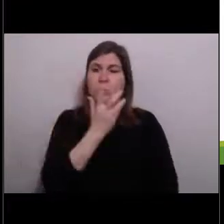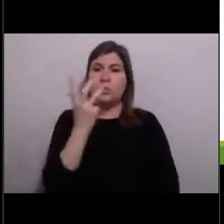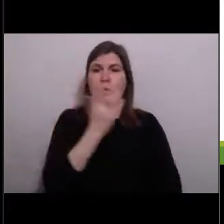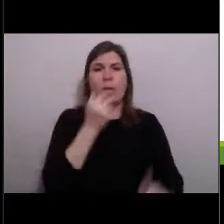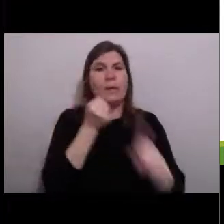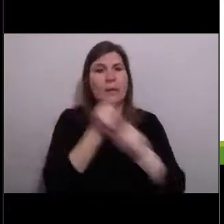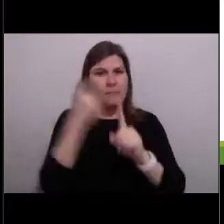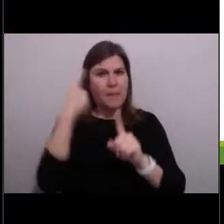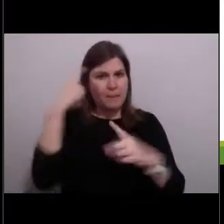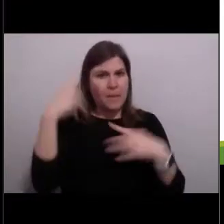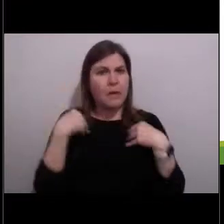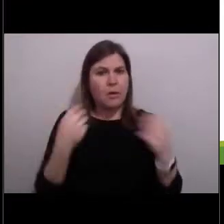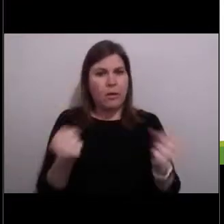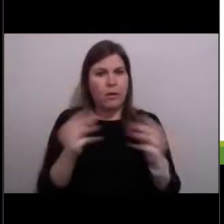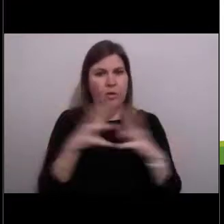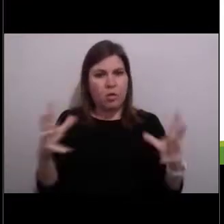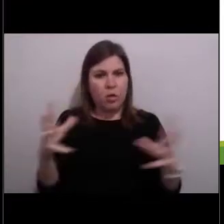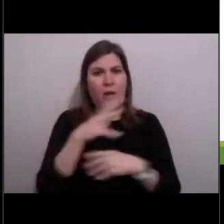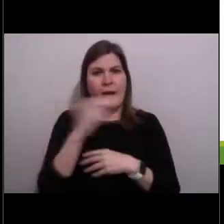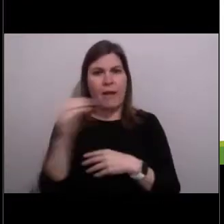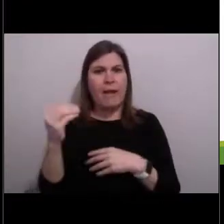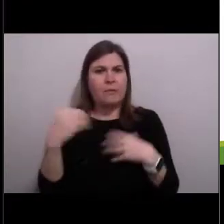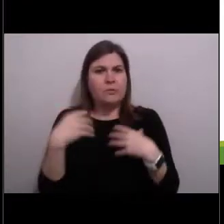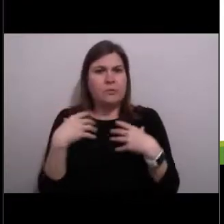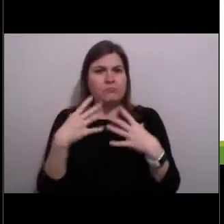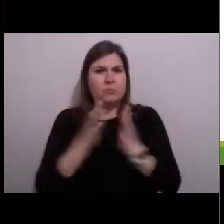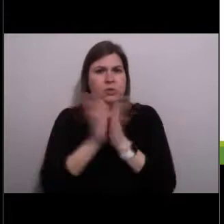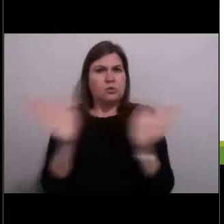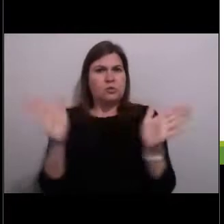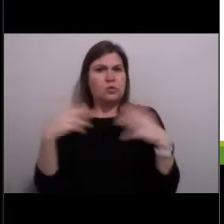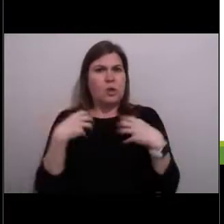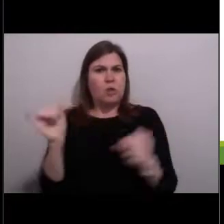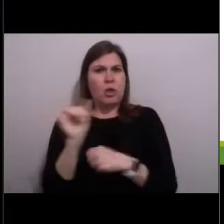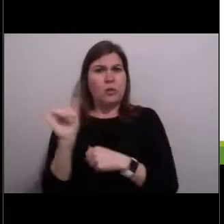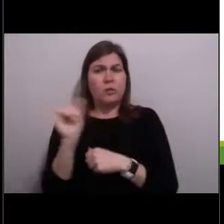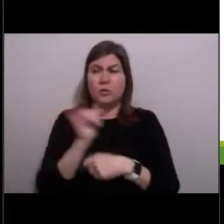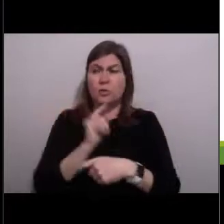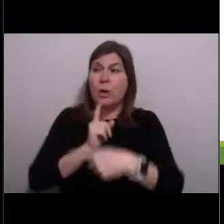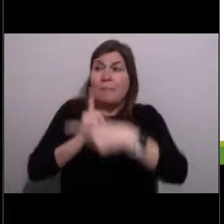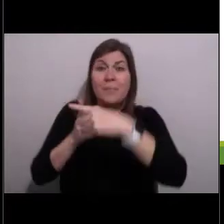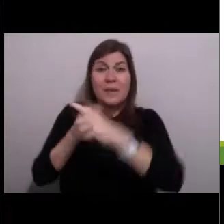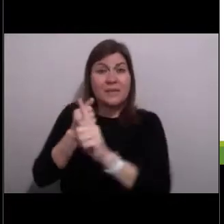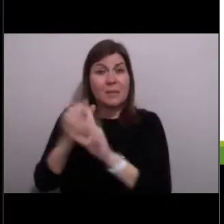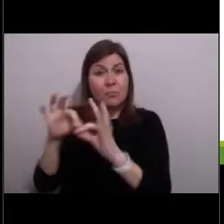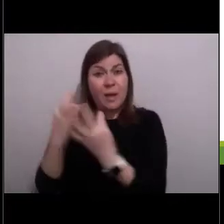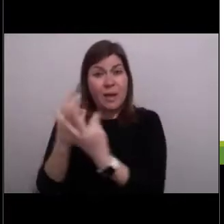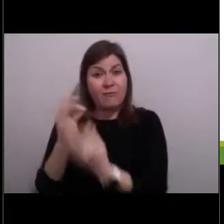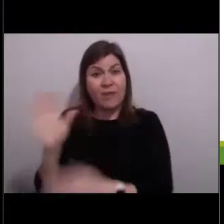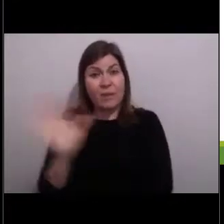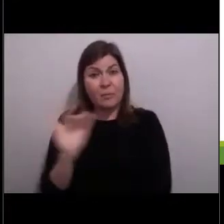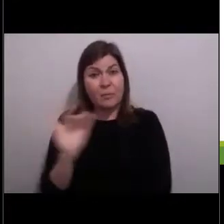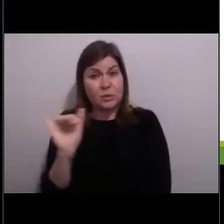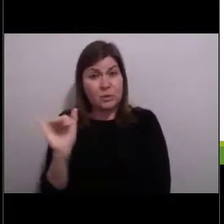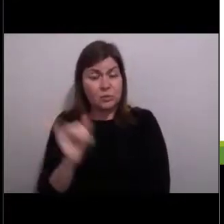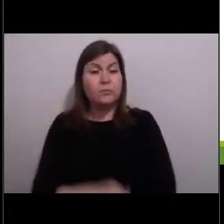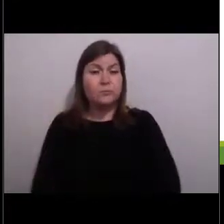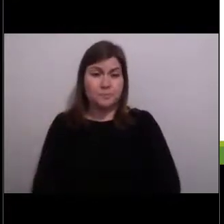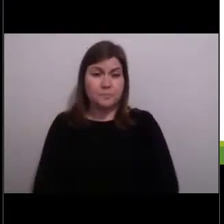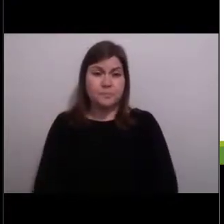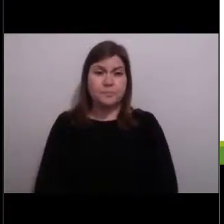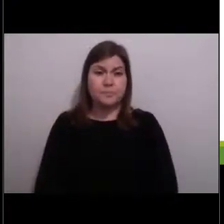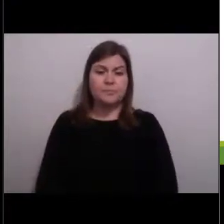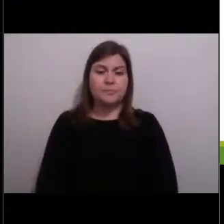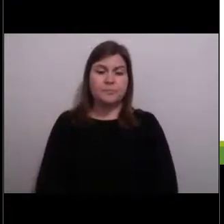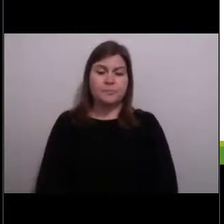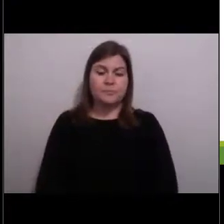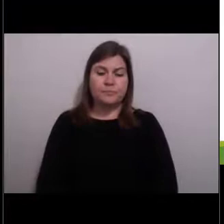various research projects and also ongoing research projects. And just today, a position paper came out from